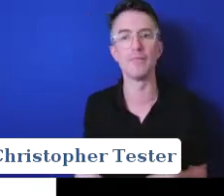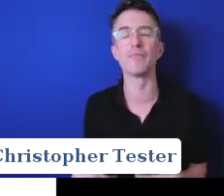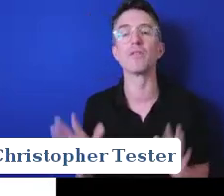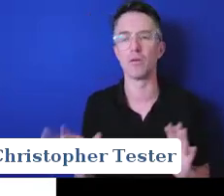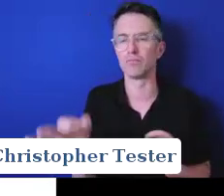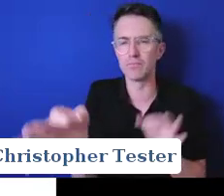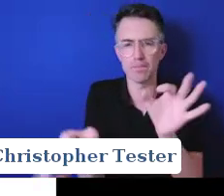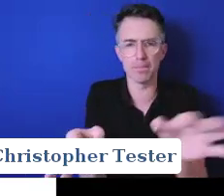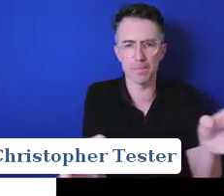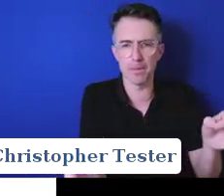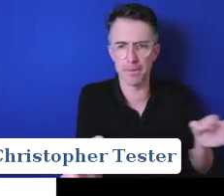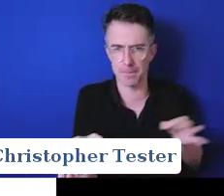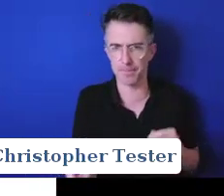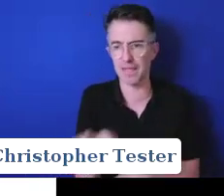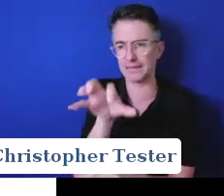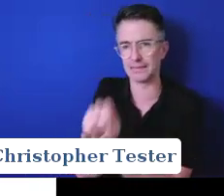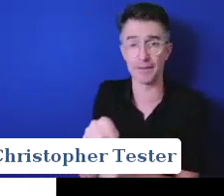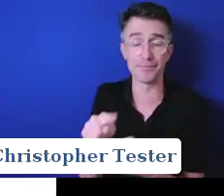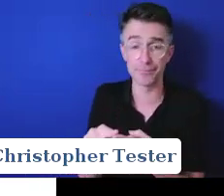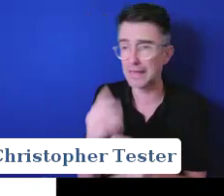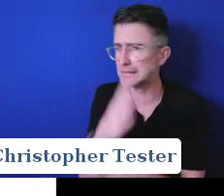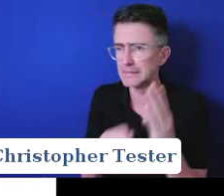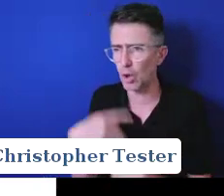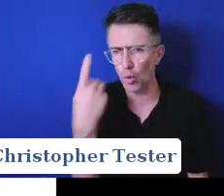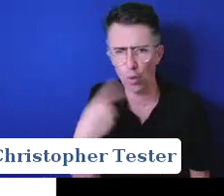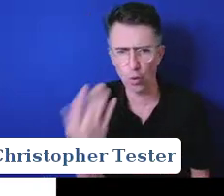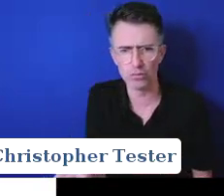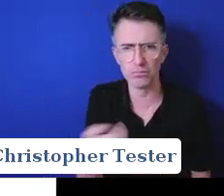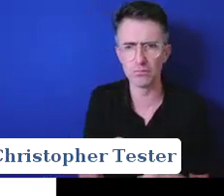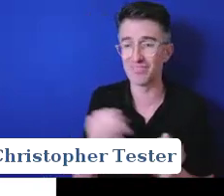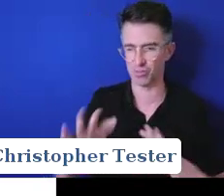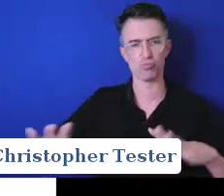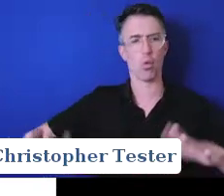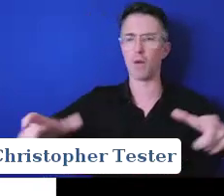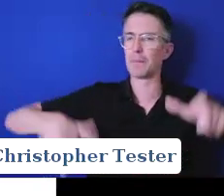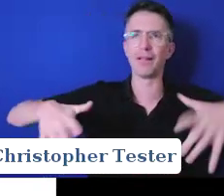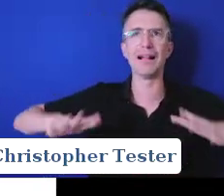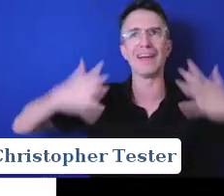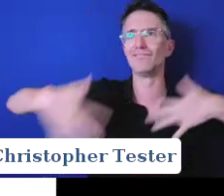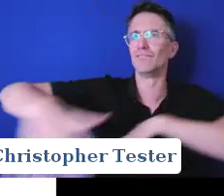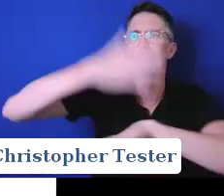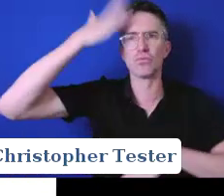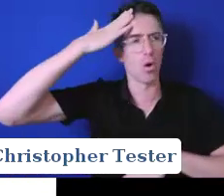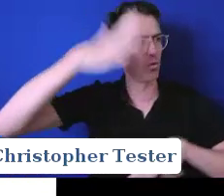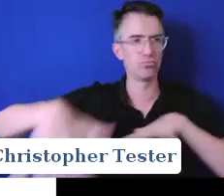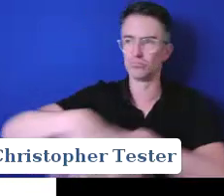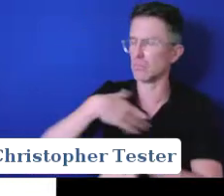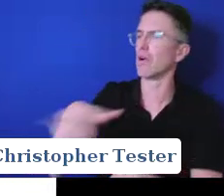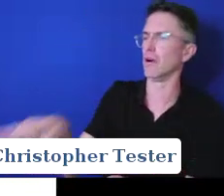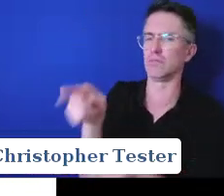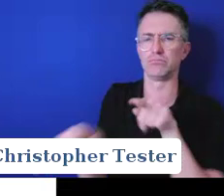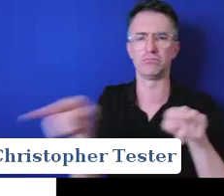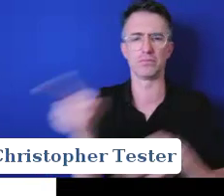with disabilities in their communities, and they conduct data collection interviews with them. And then